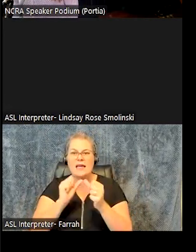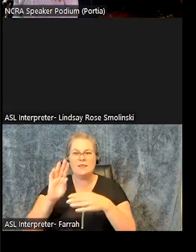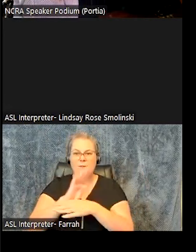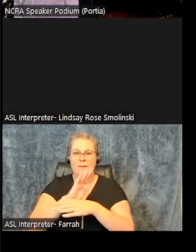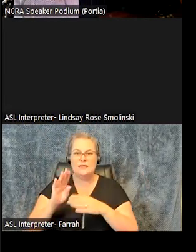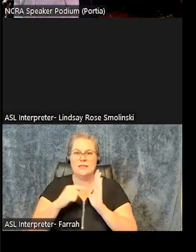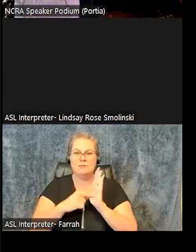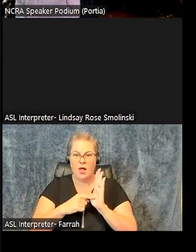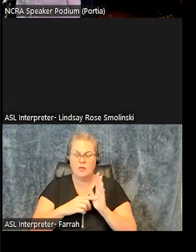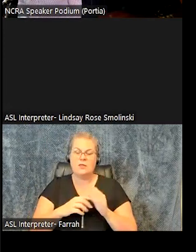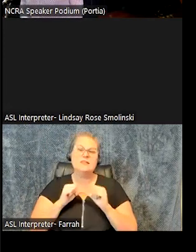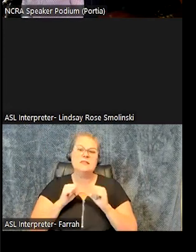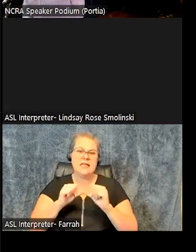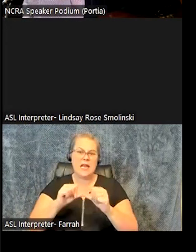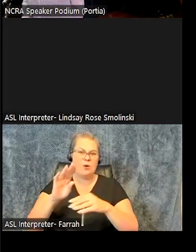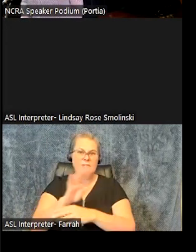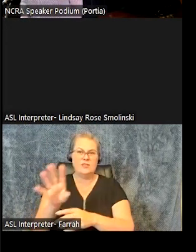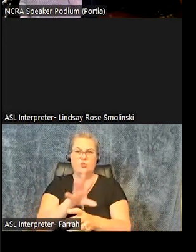sustainable business within our community.